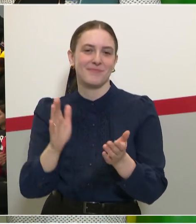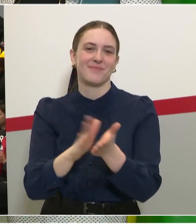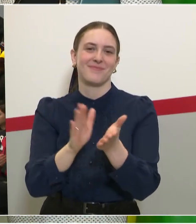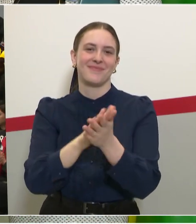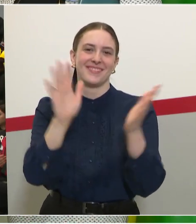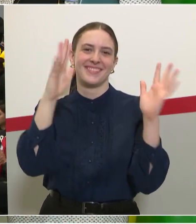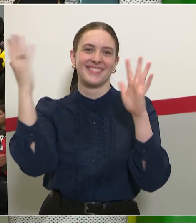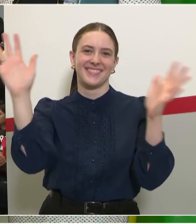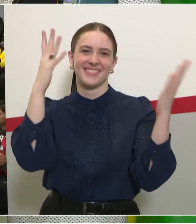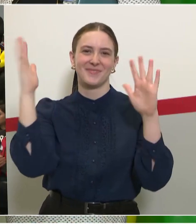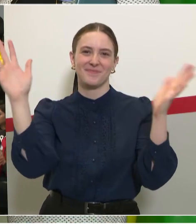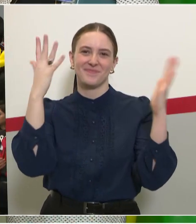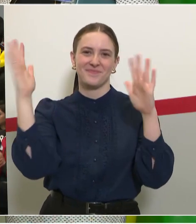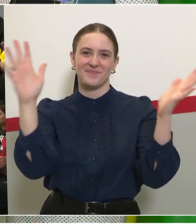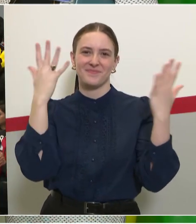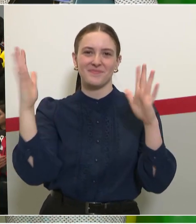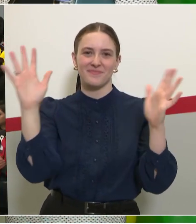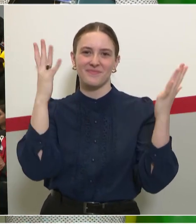program.